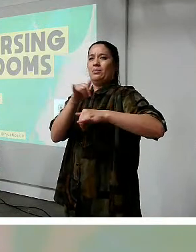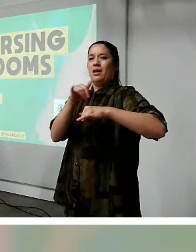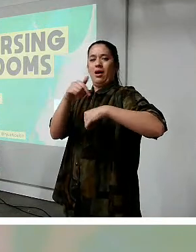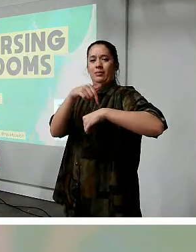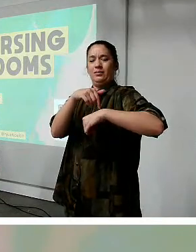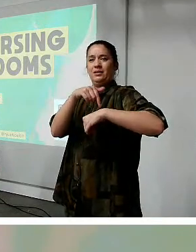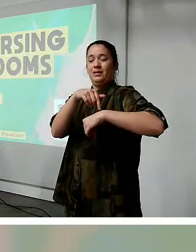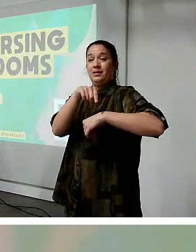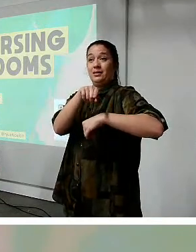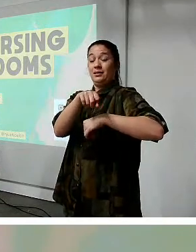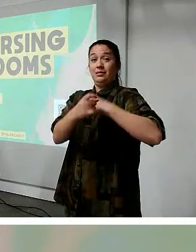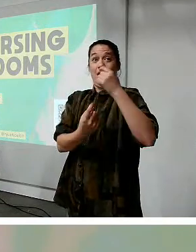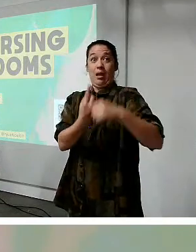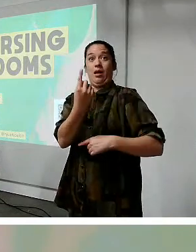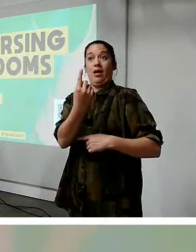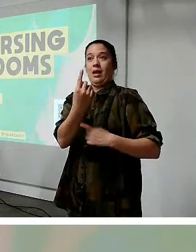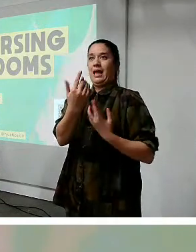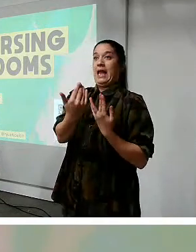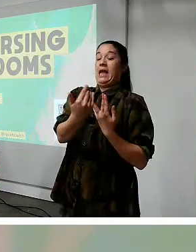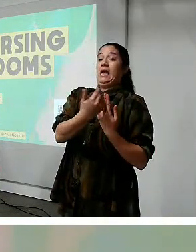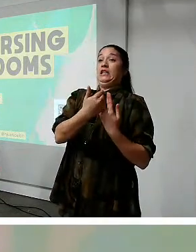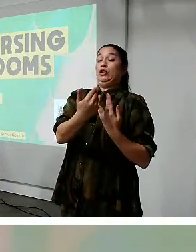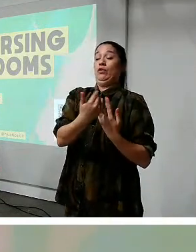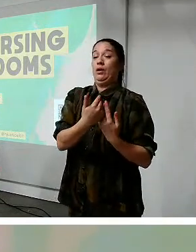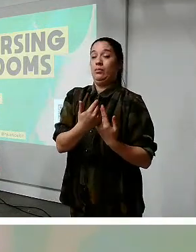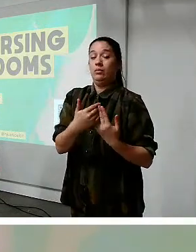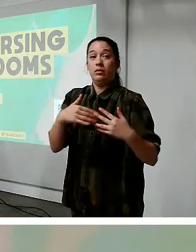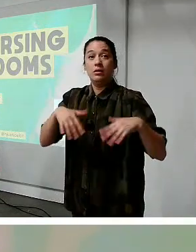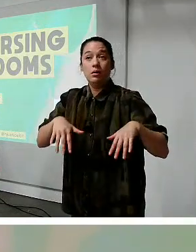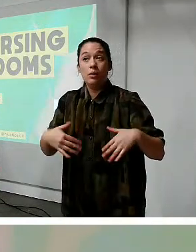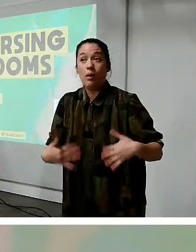And one person who was describing